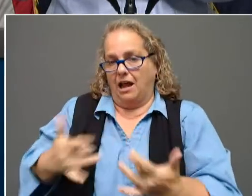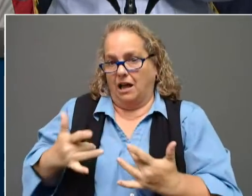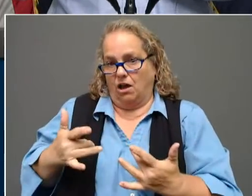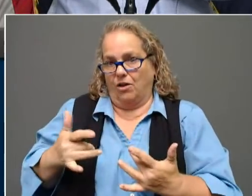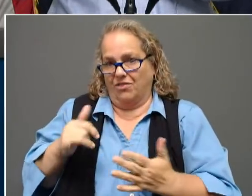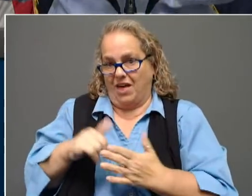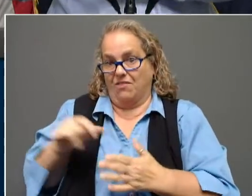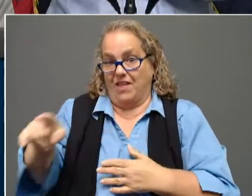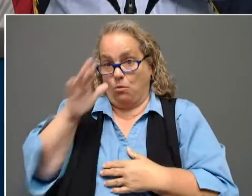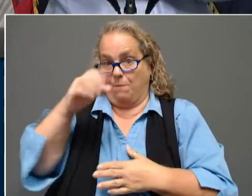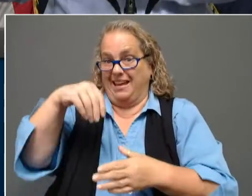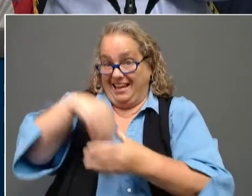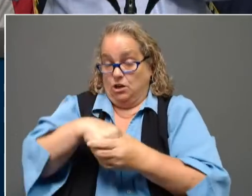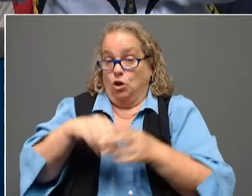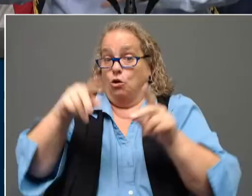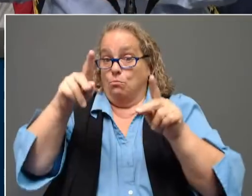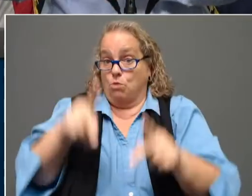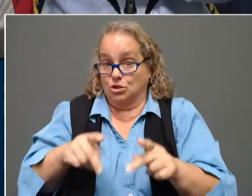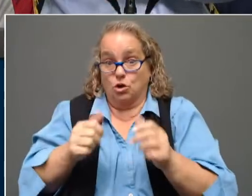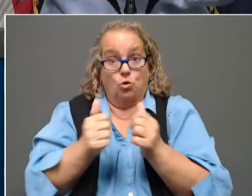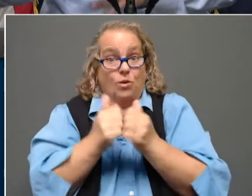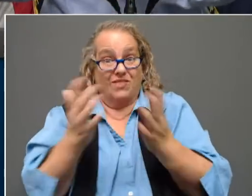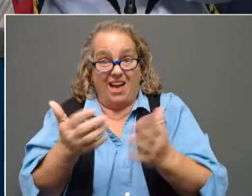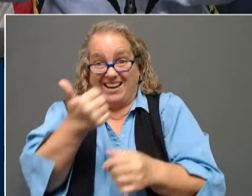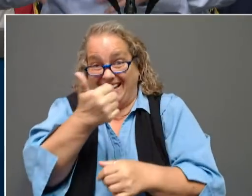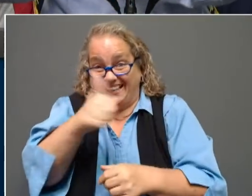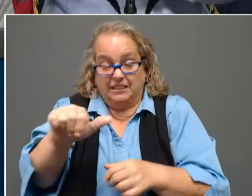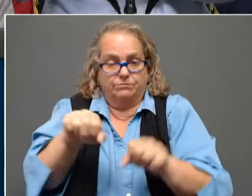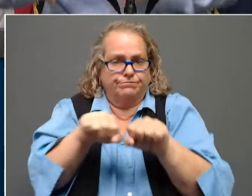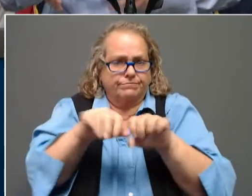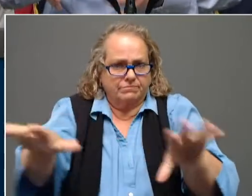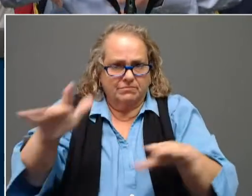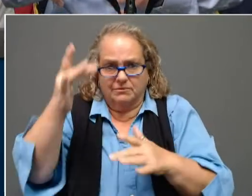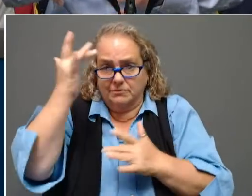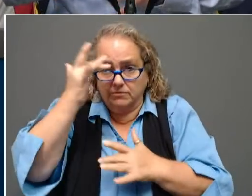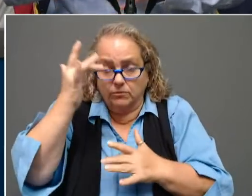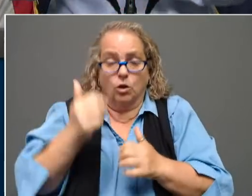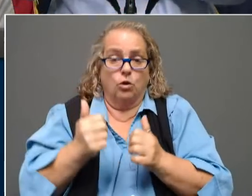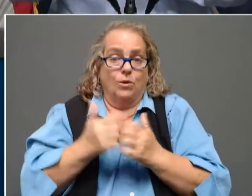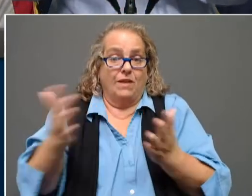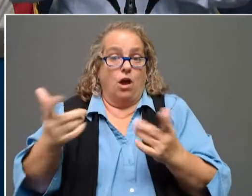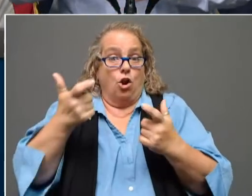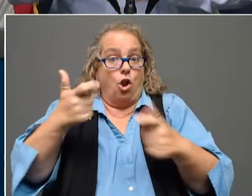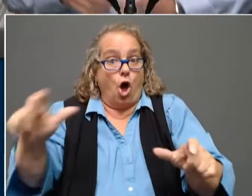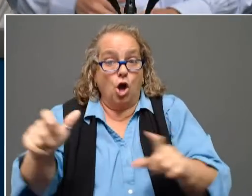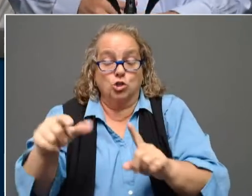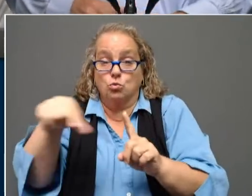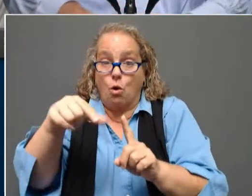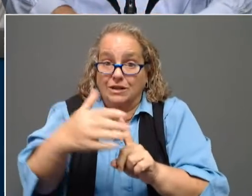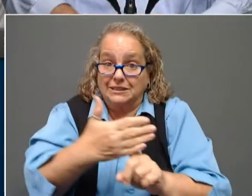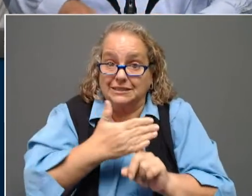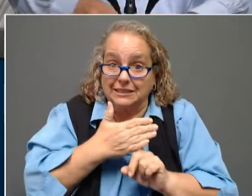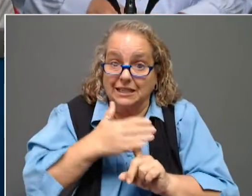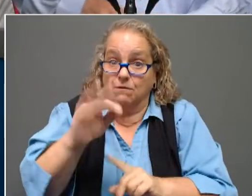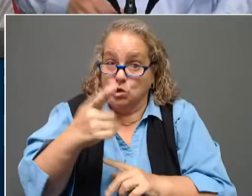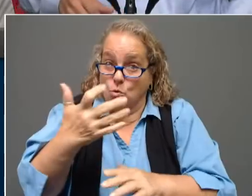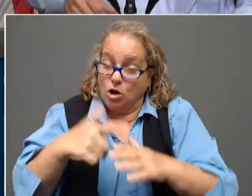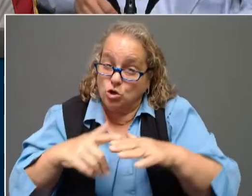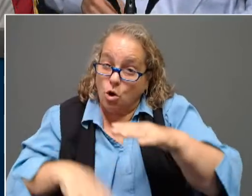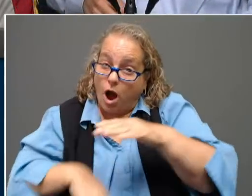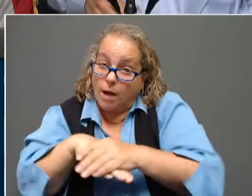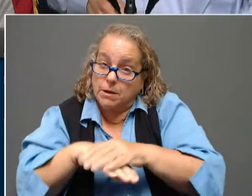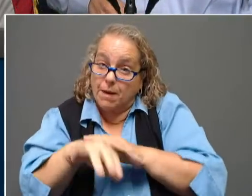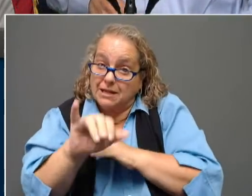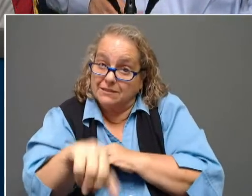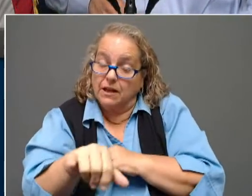in person without any outbreaks, without large quarantines. If you want to optimize that, then you